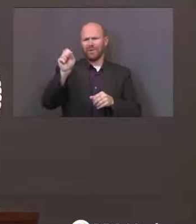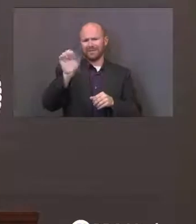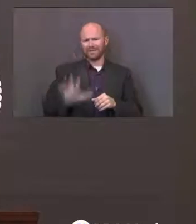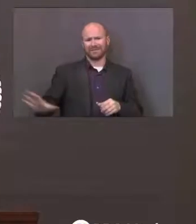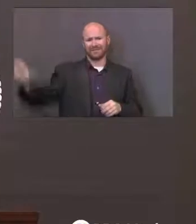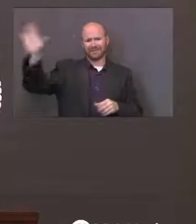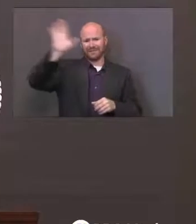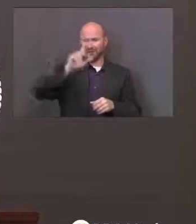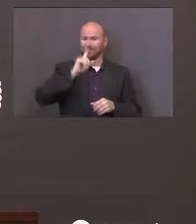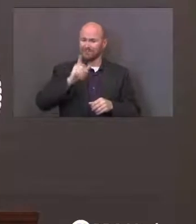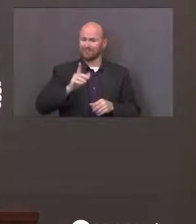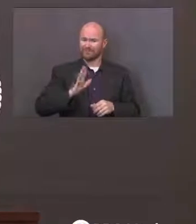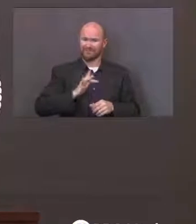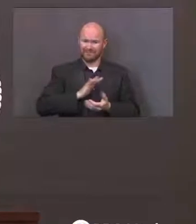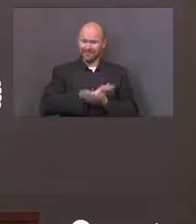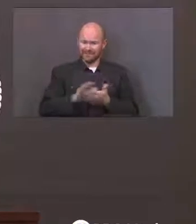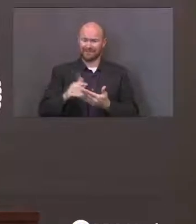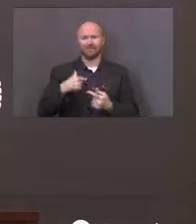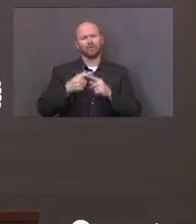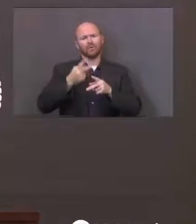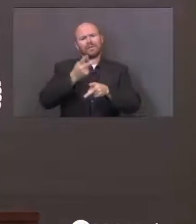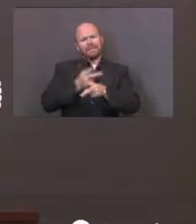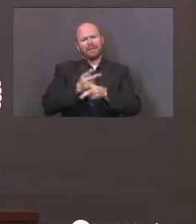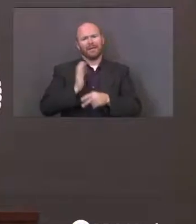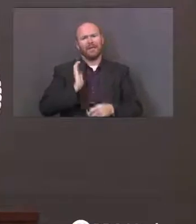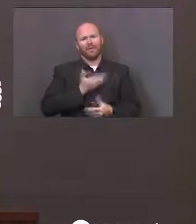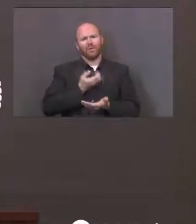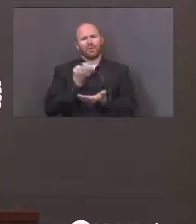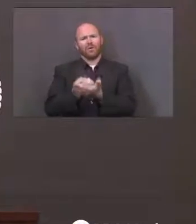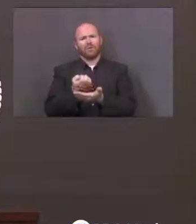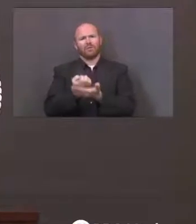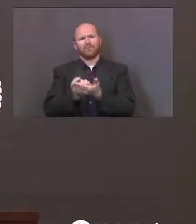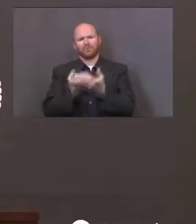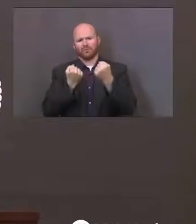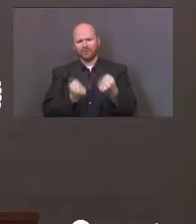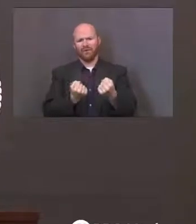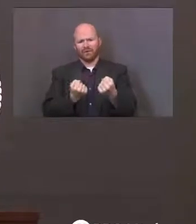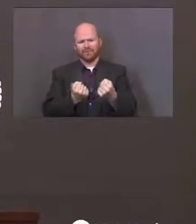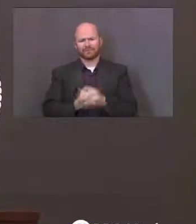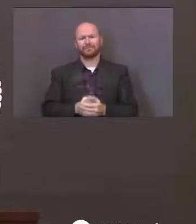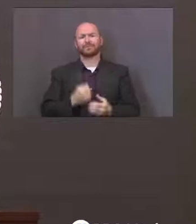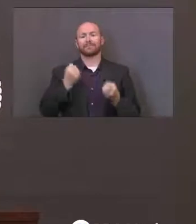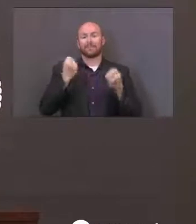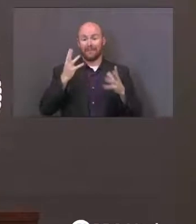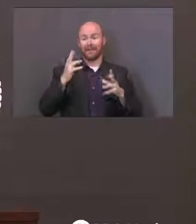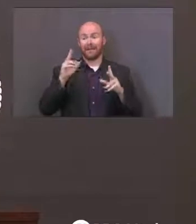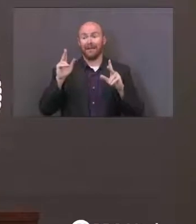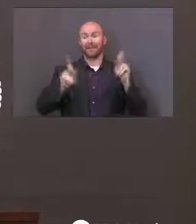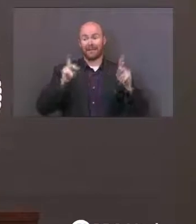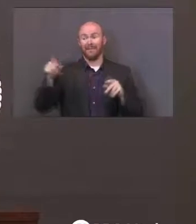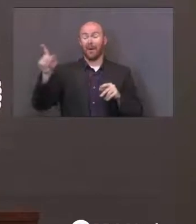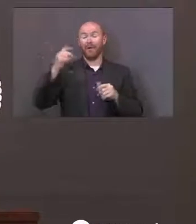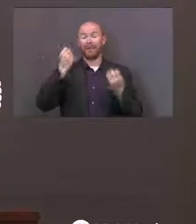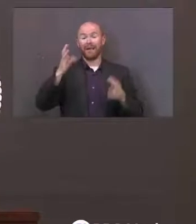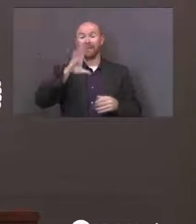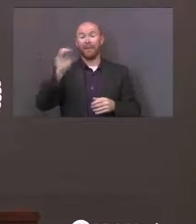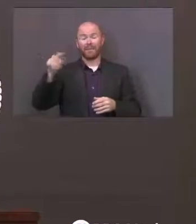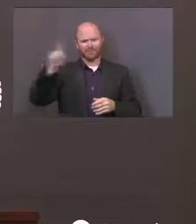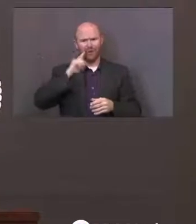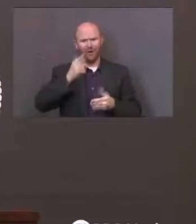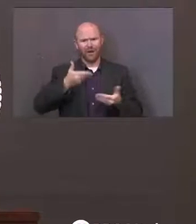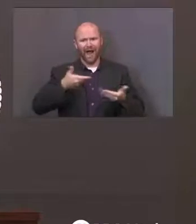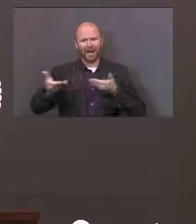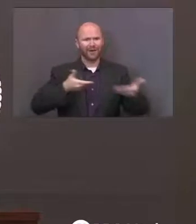Utah. We want to make sure we keep our economy that way. People in the state are hiring right now, and we need to make sure